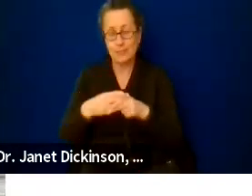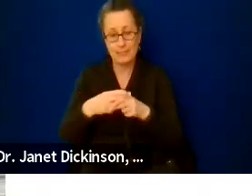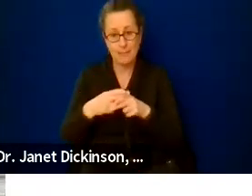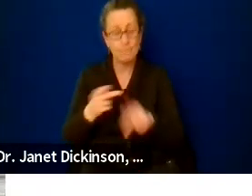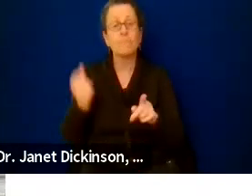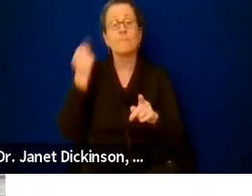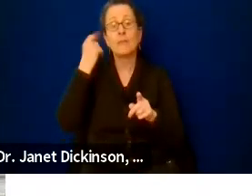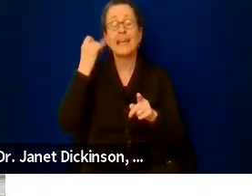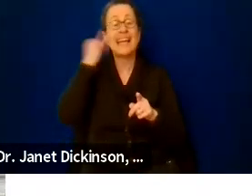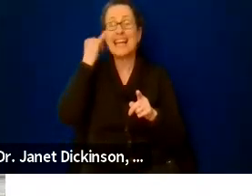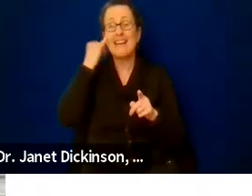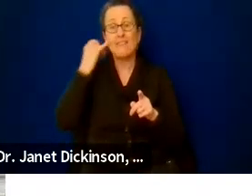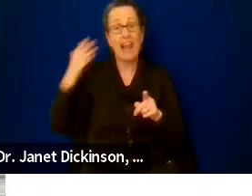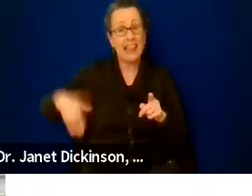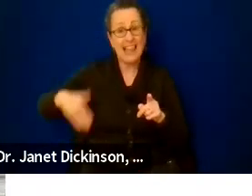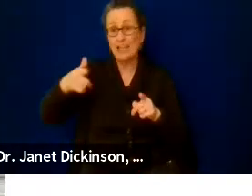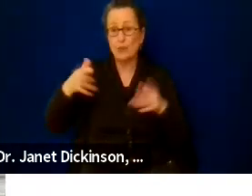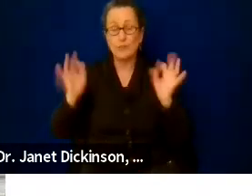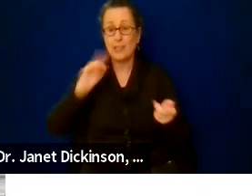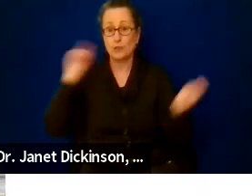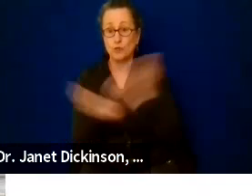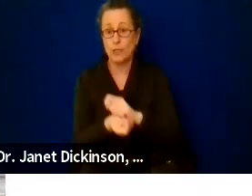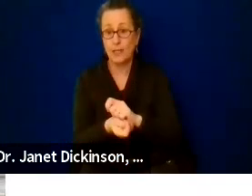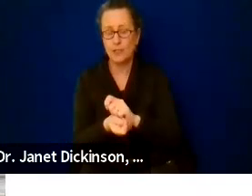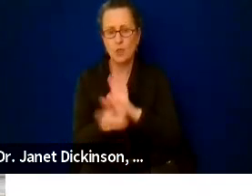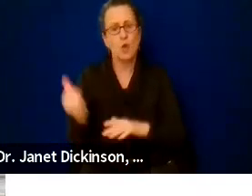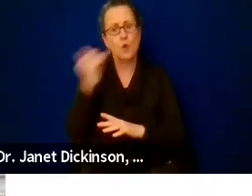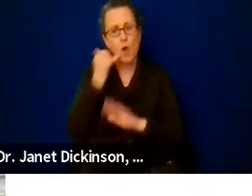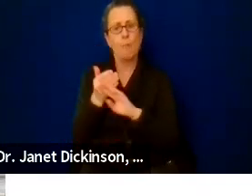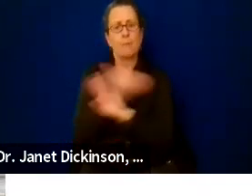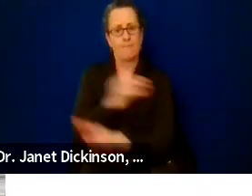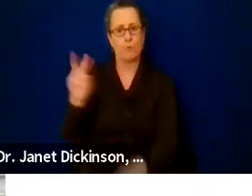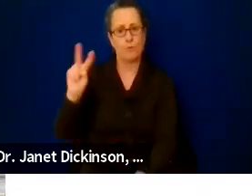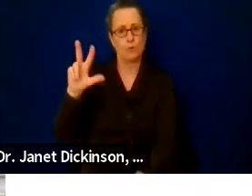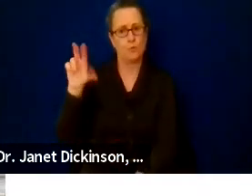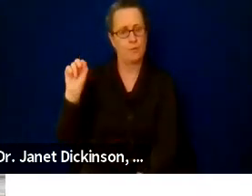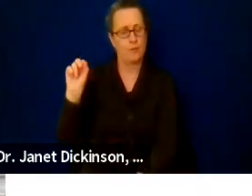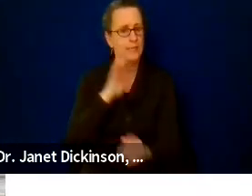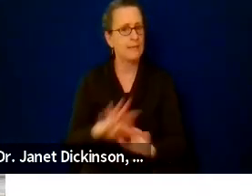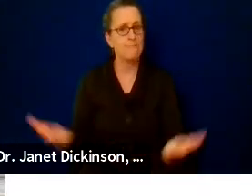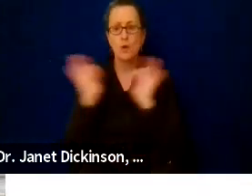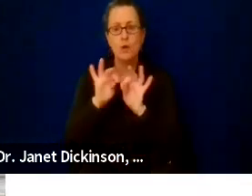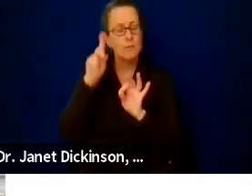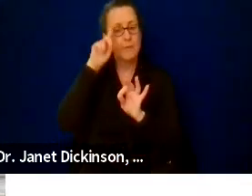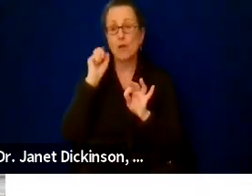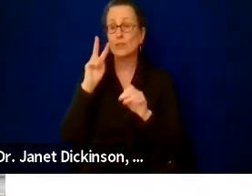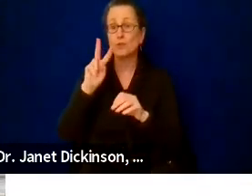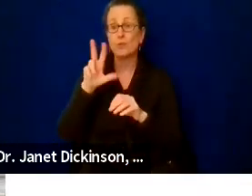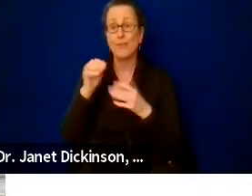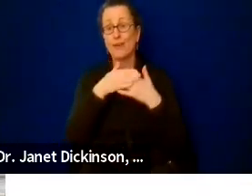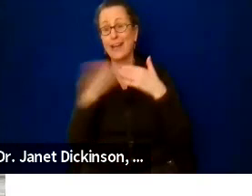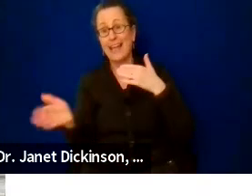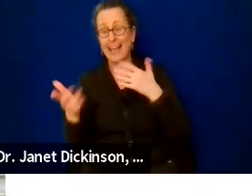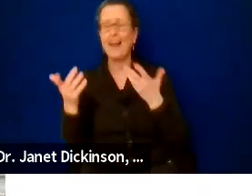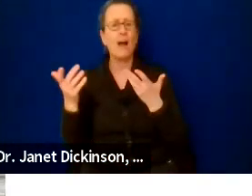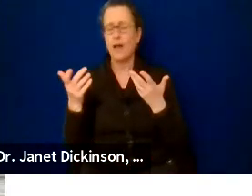2:30. After 2:30, there's a lot of children going different places. It's very confusing. We do the best we can, but we